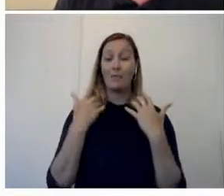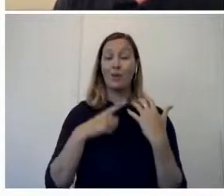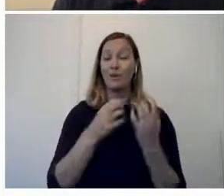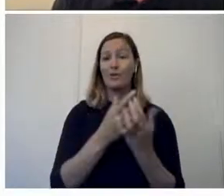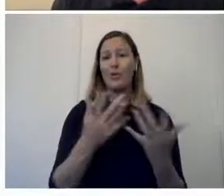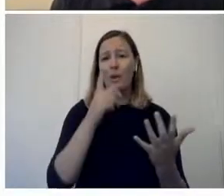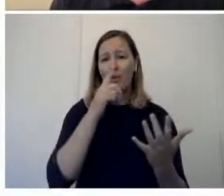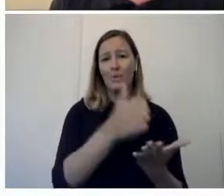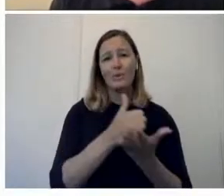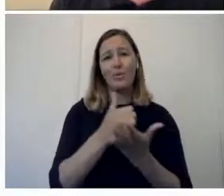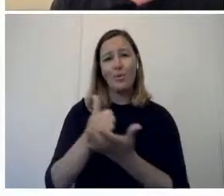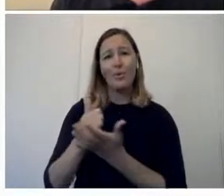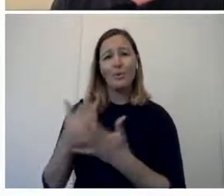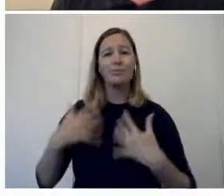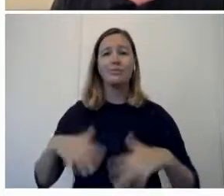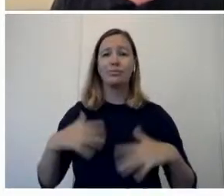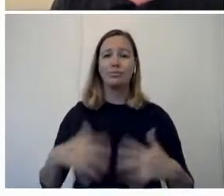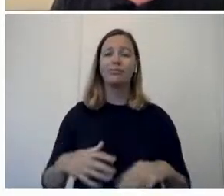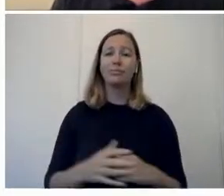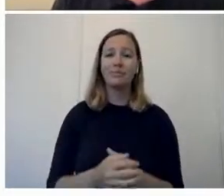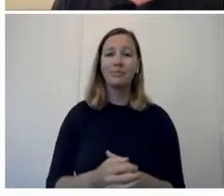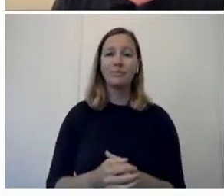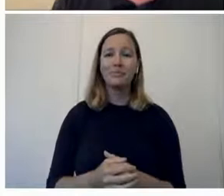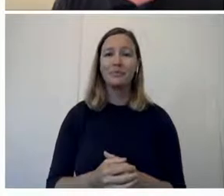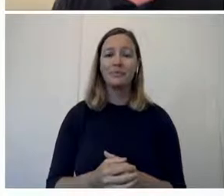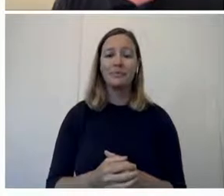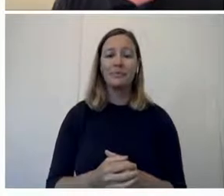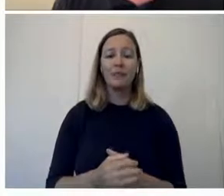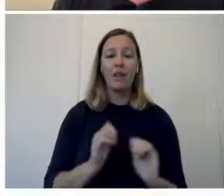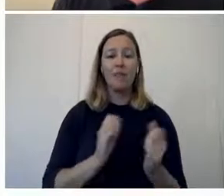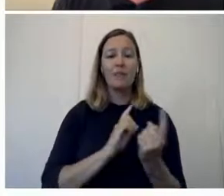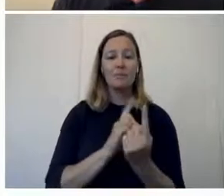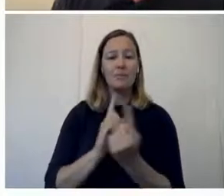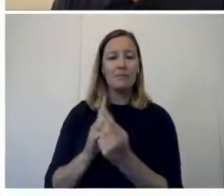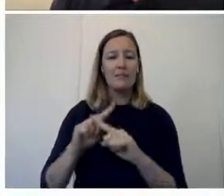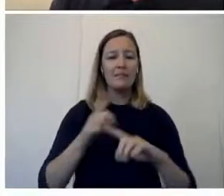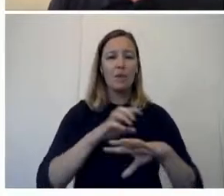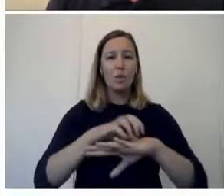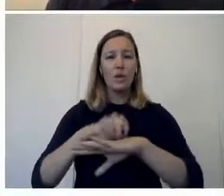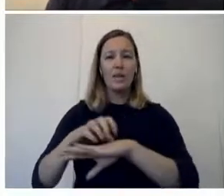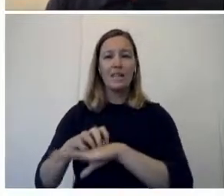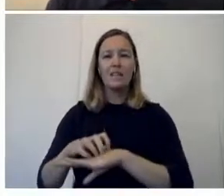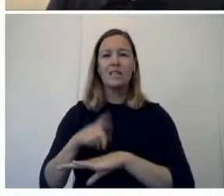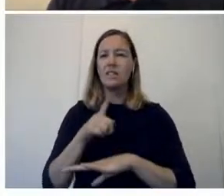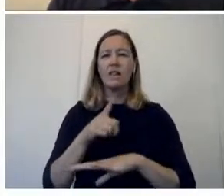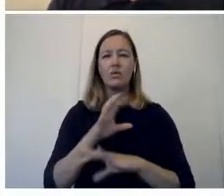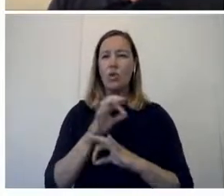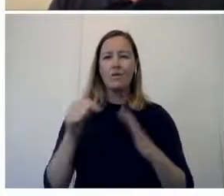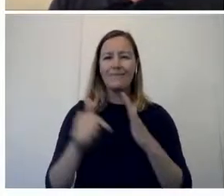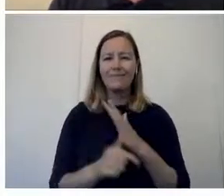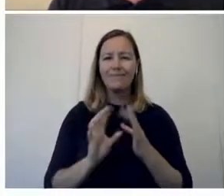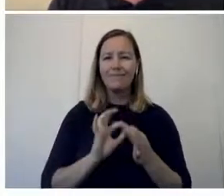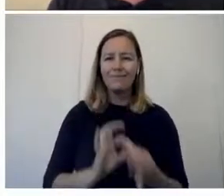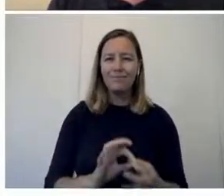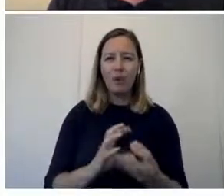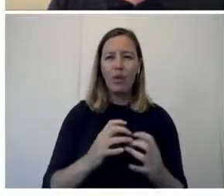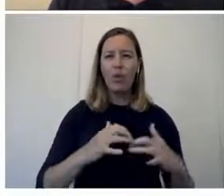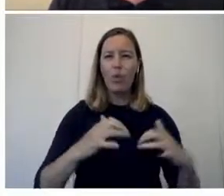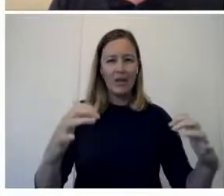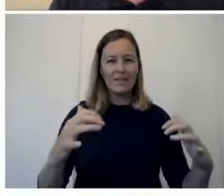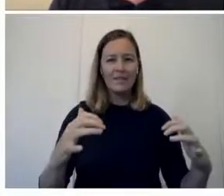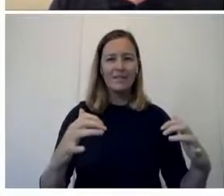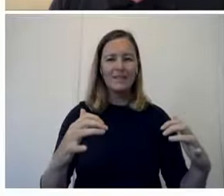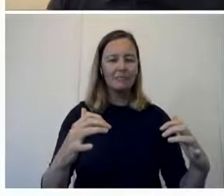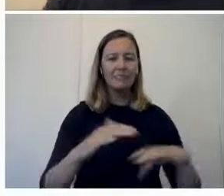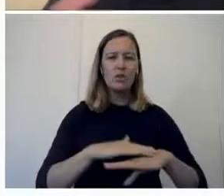getting. I have to say that we've met quite a lot of organizations who had very, very shallow audience routes, those organizations